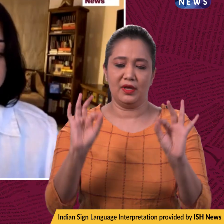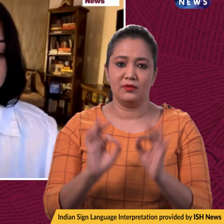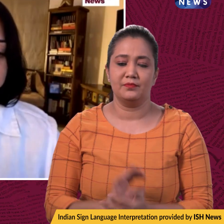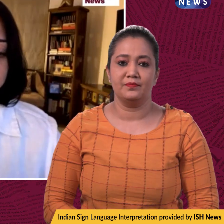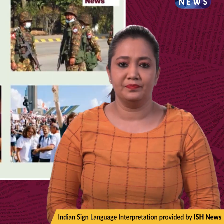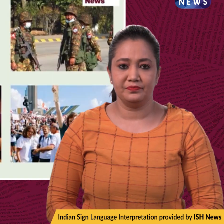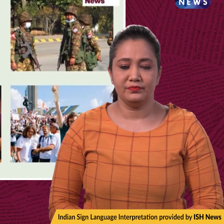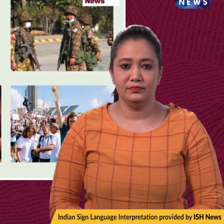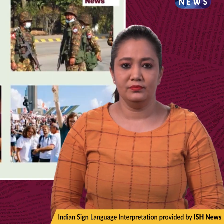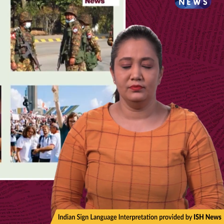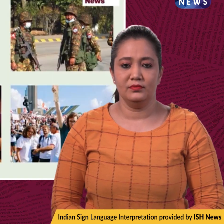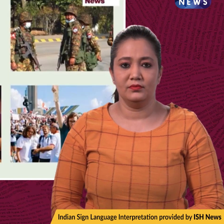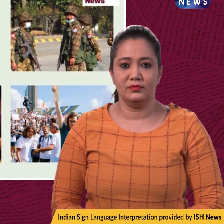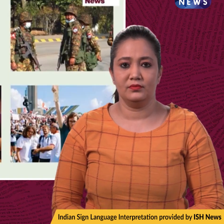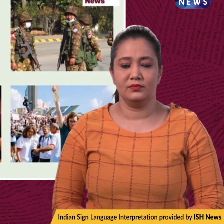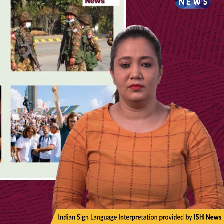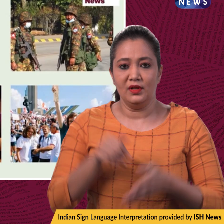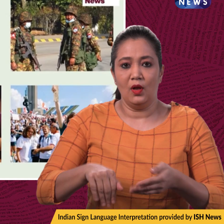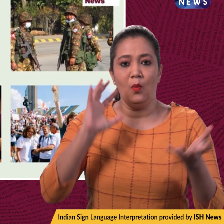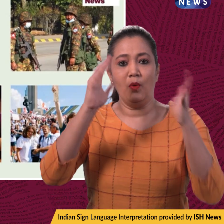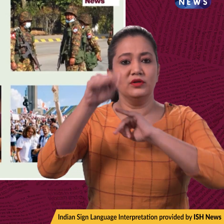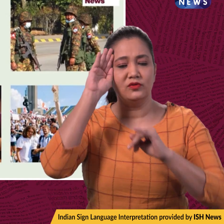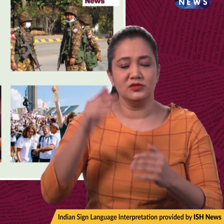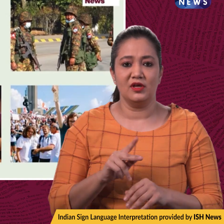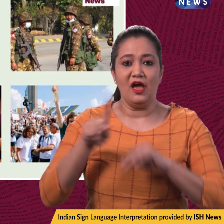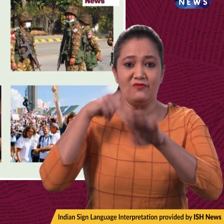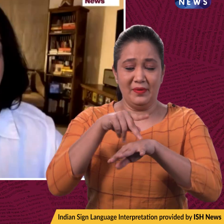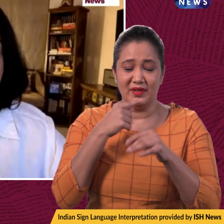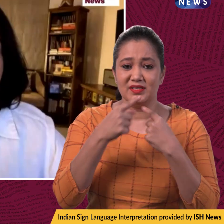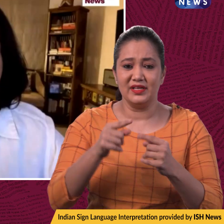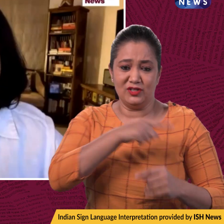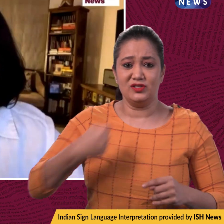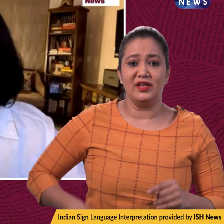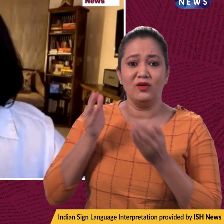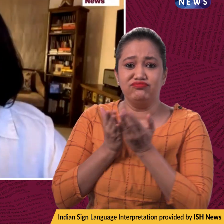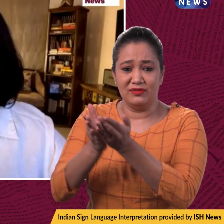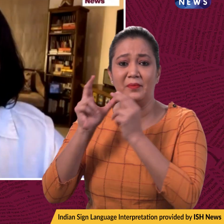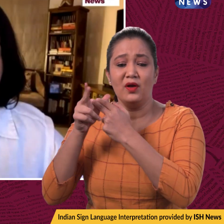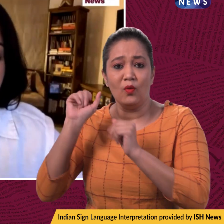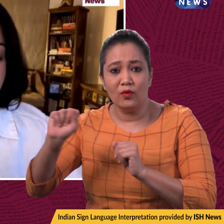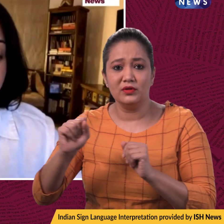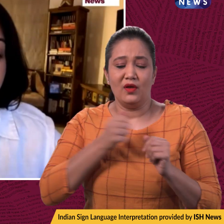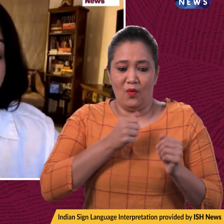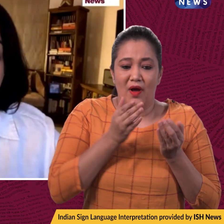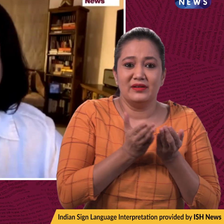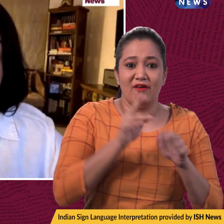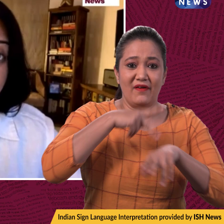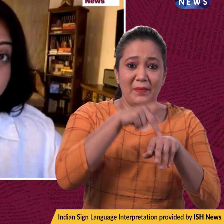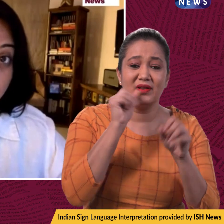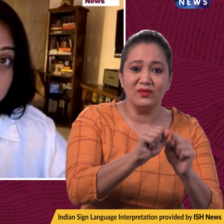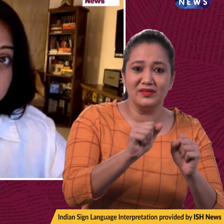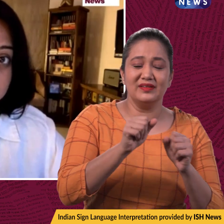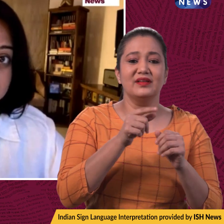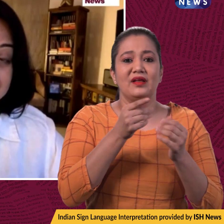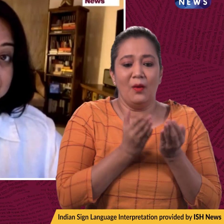quote. News coming in from across the world right now. The Philippines has accused the Chinese Coast Guard vessels of blocking and